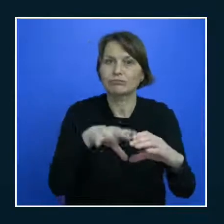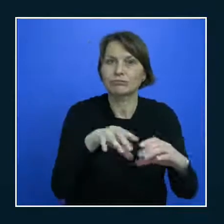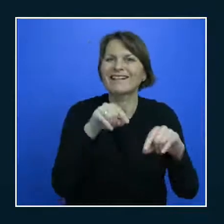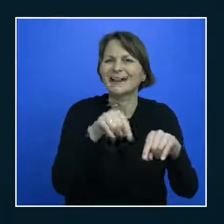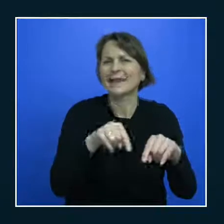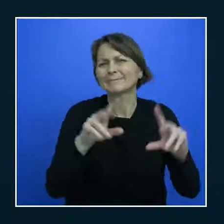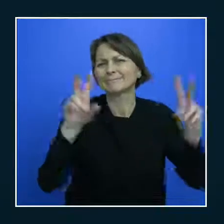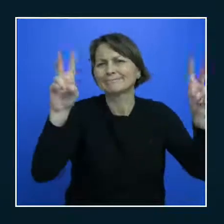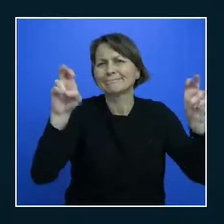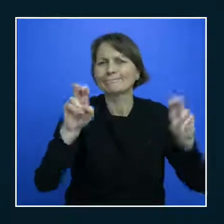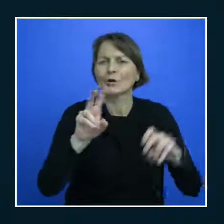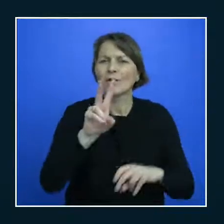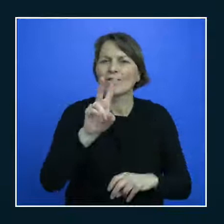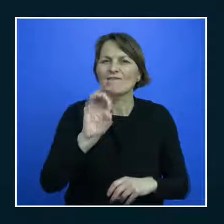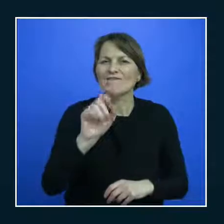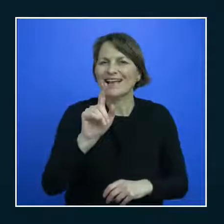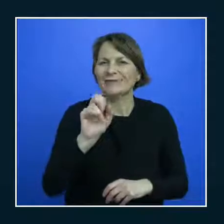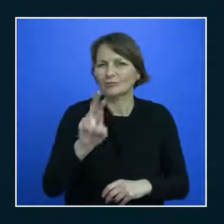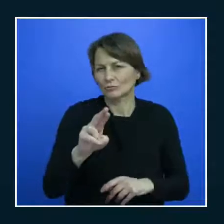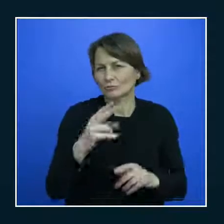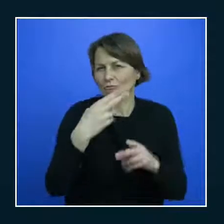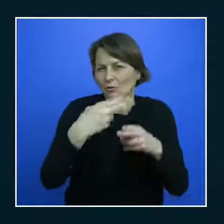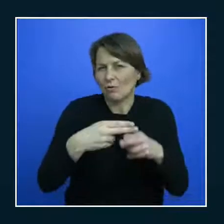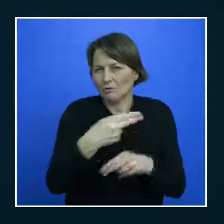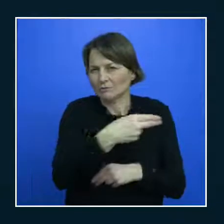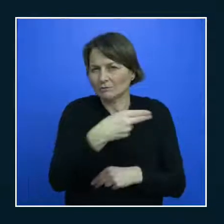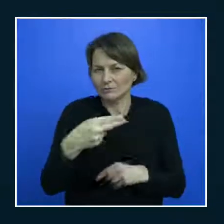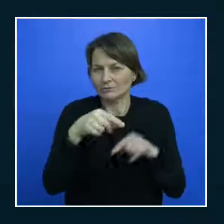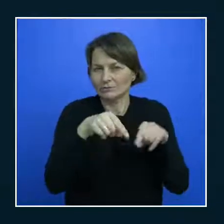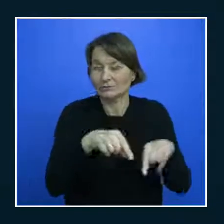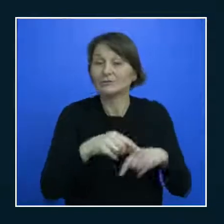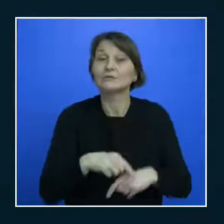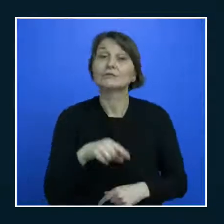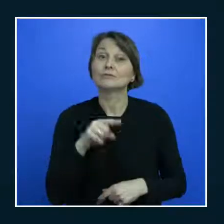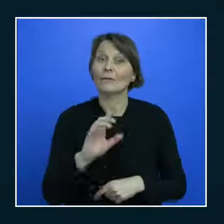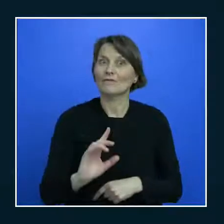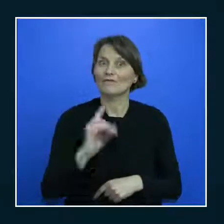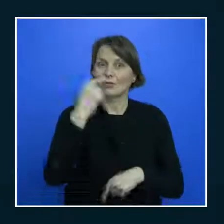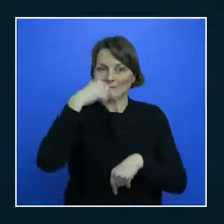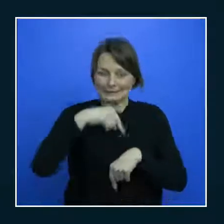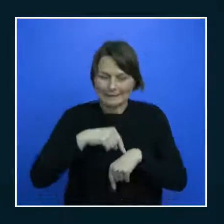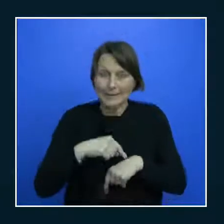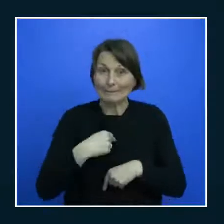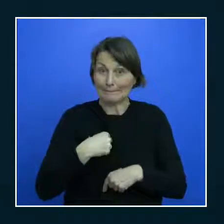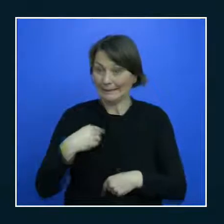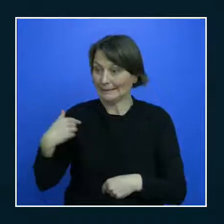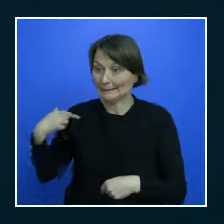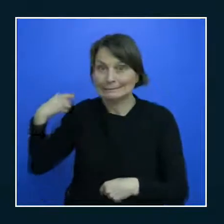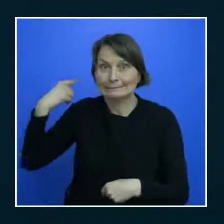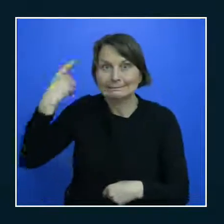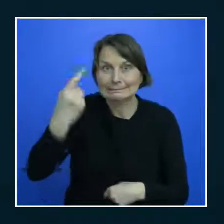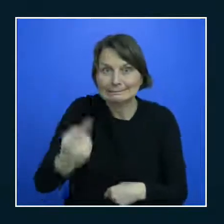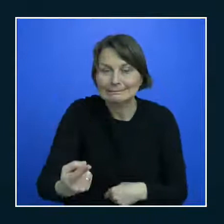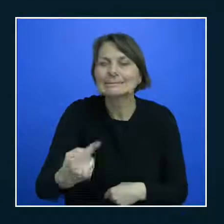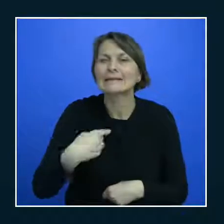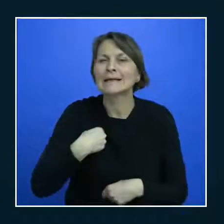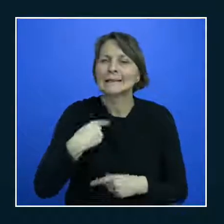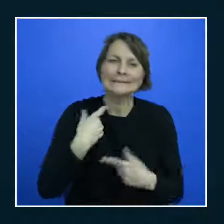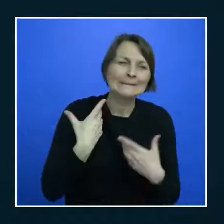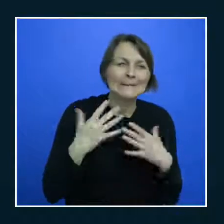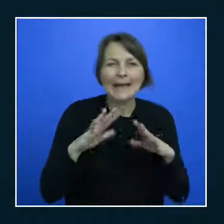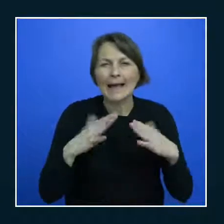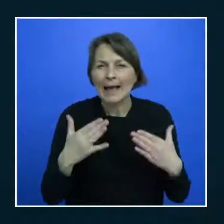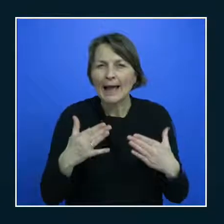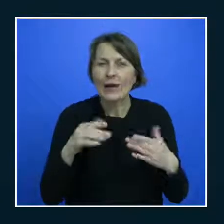is Bing has been pioneering doing machine learning and deep learning forever to be able to rank things.